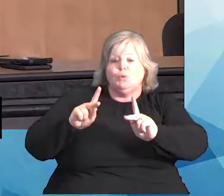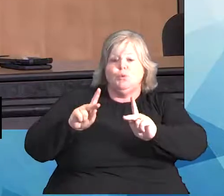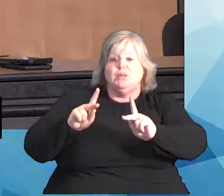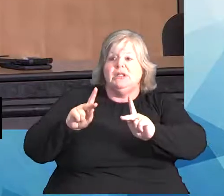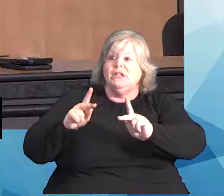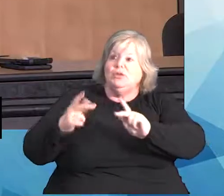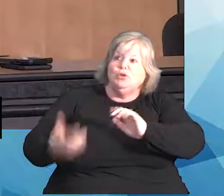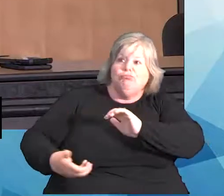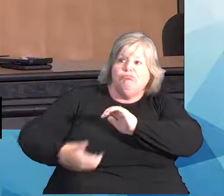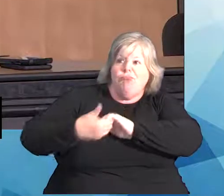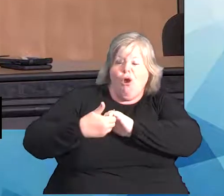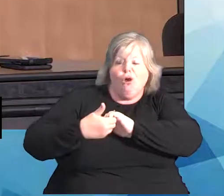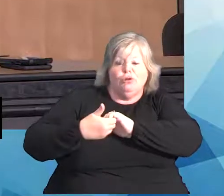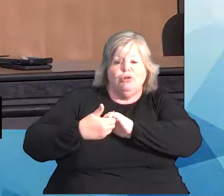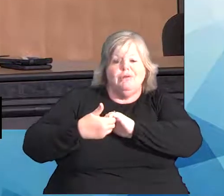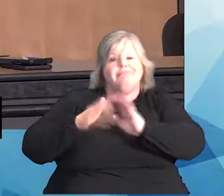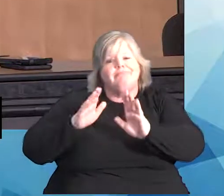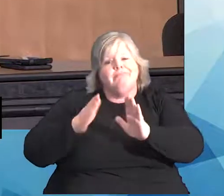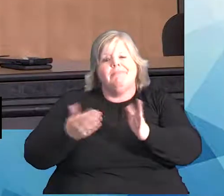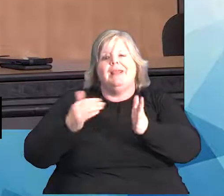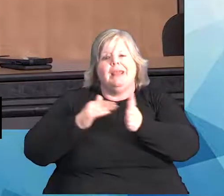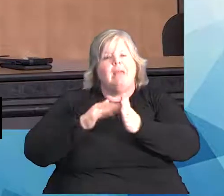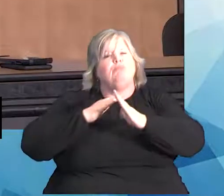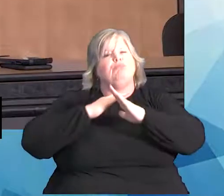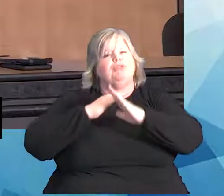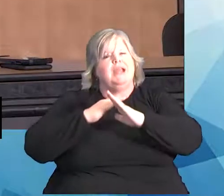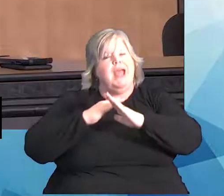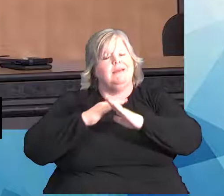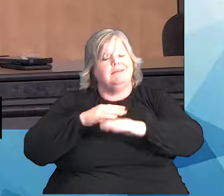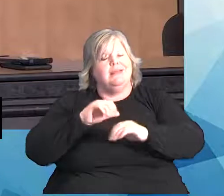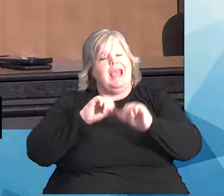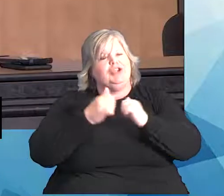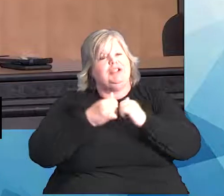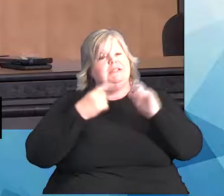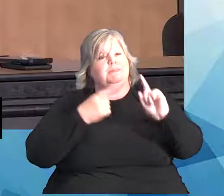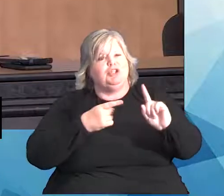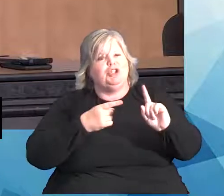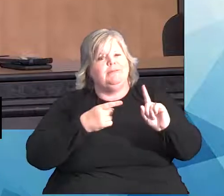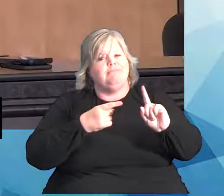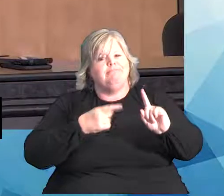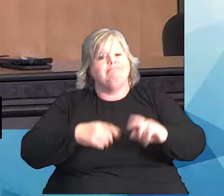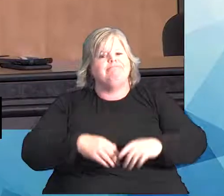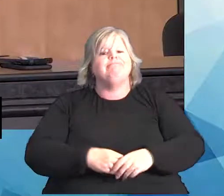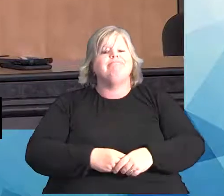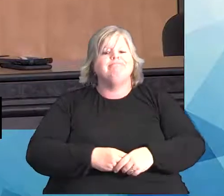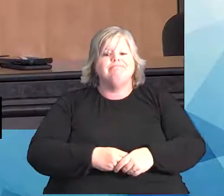in a partnership and again, protect the agency's mission.